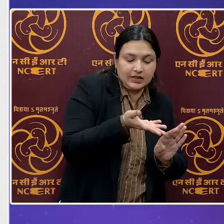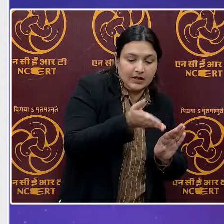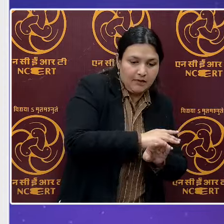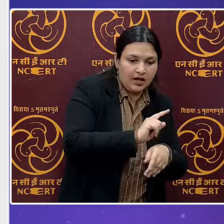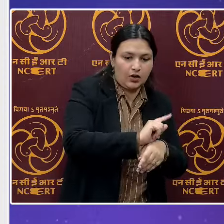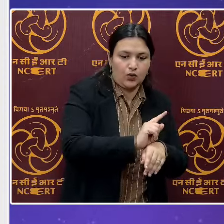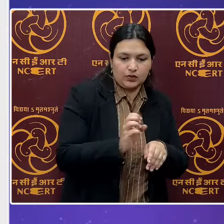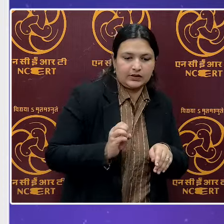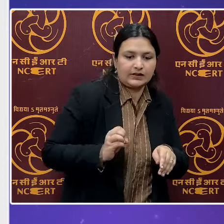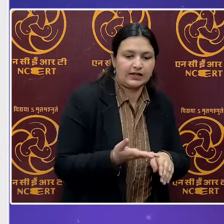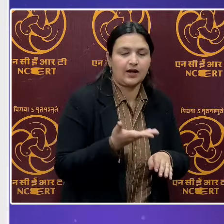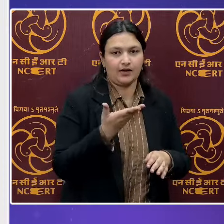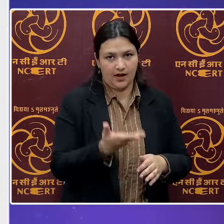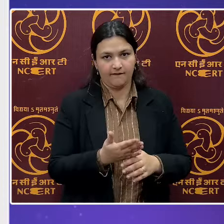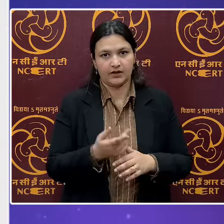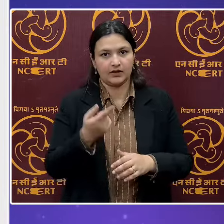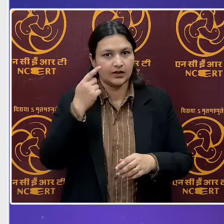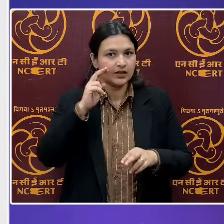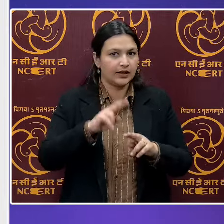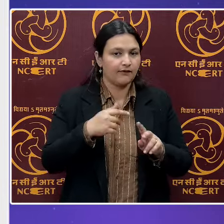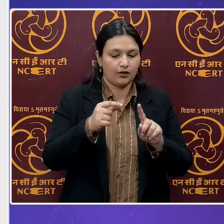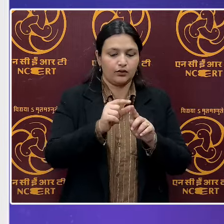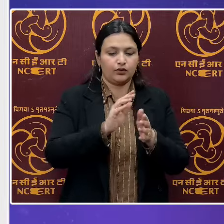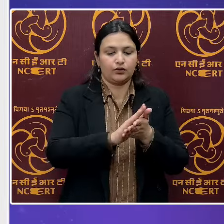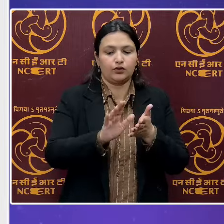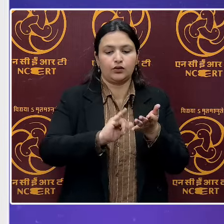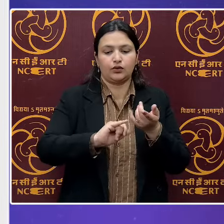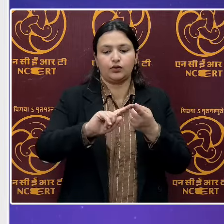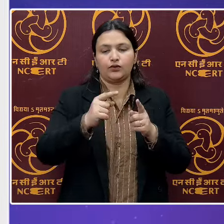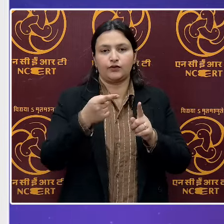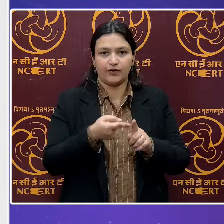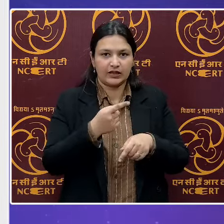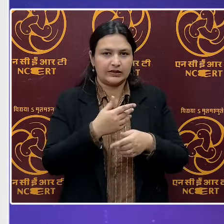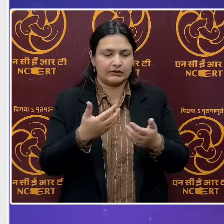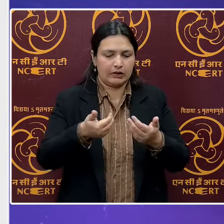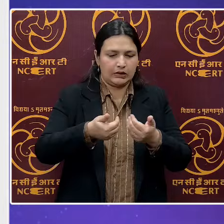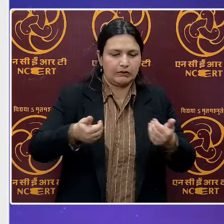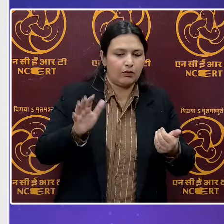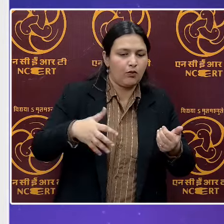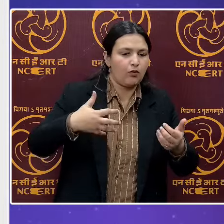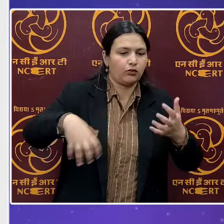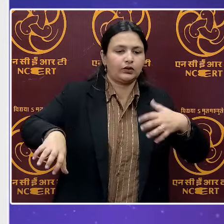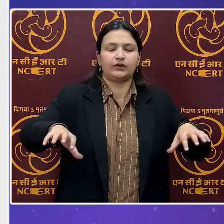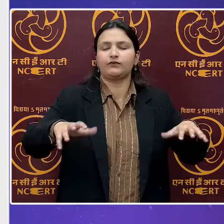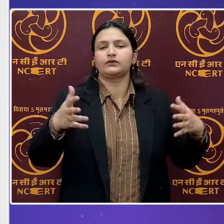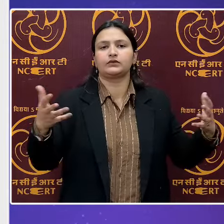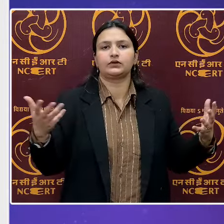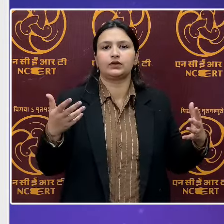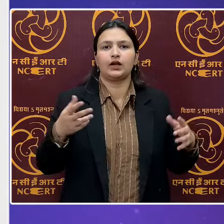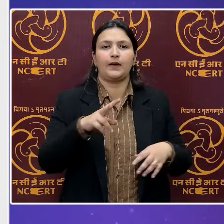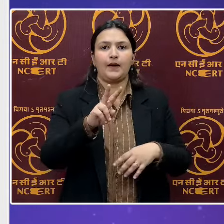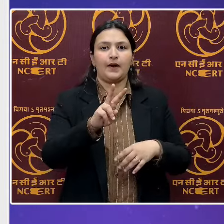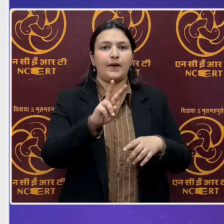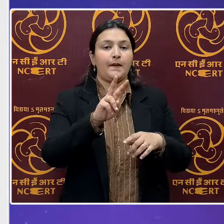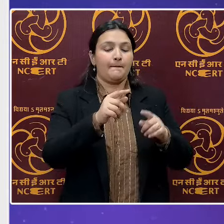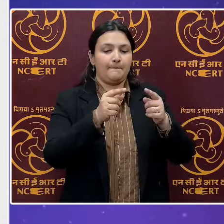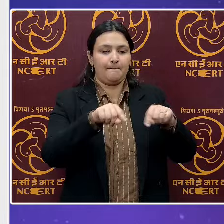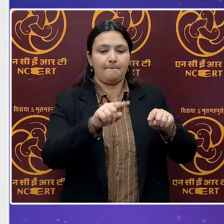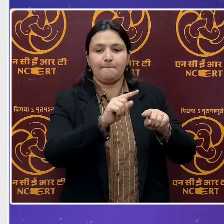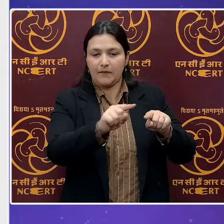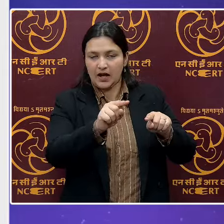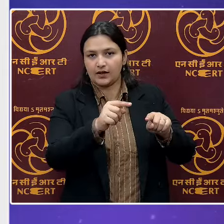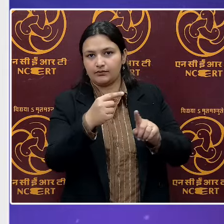Okay. There is a phase difference of pi by 2 between displacement and velocity. Okay. Now, what is